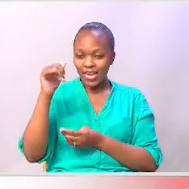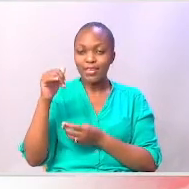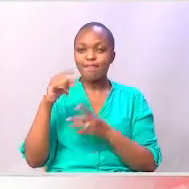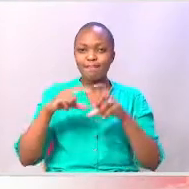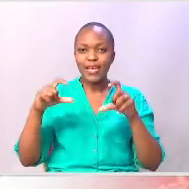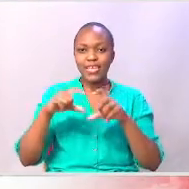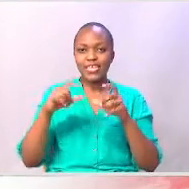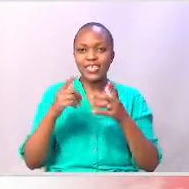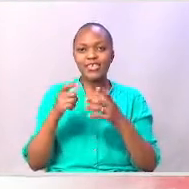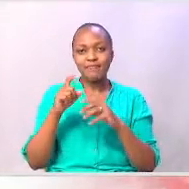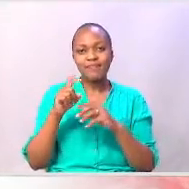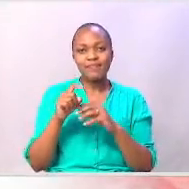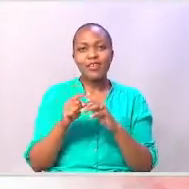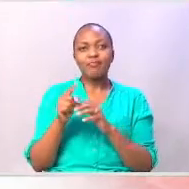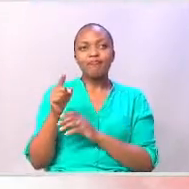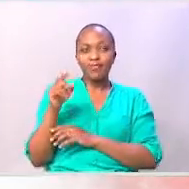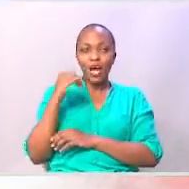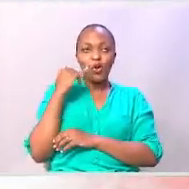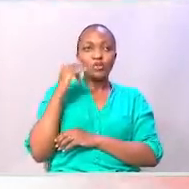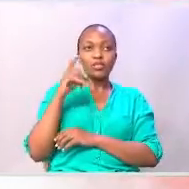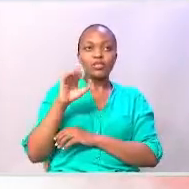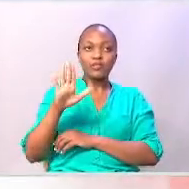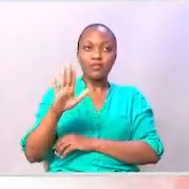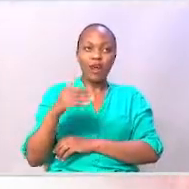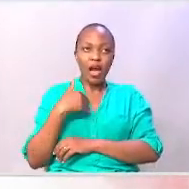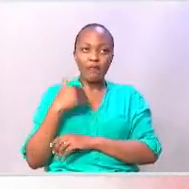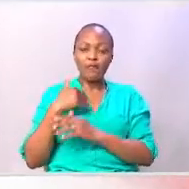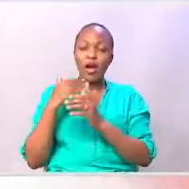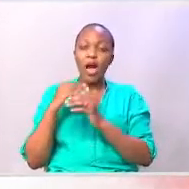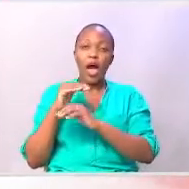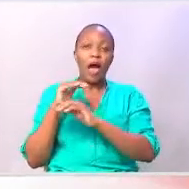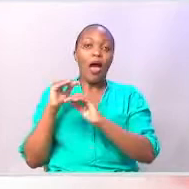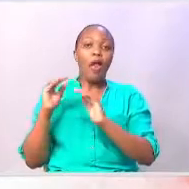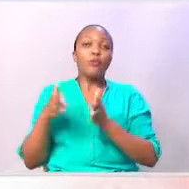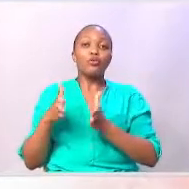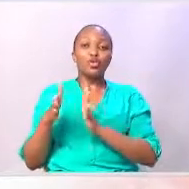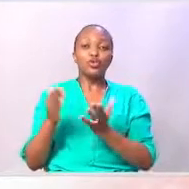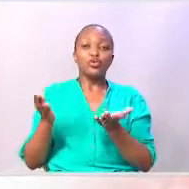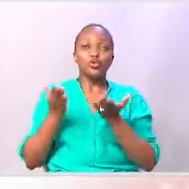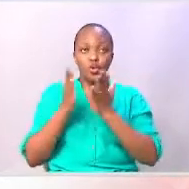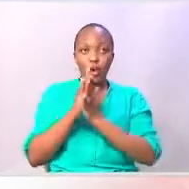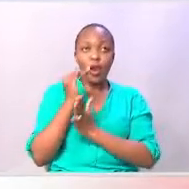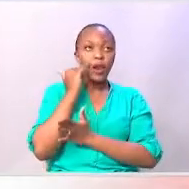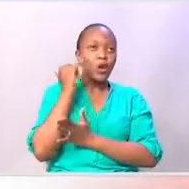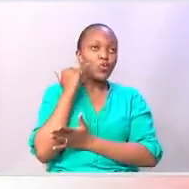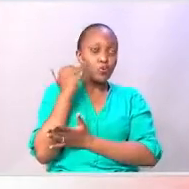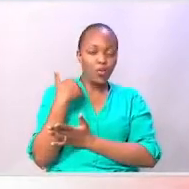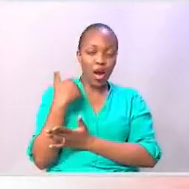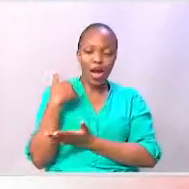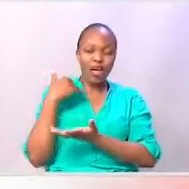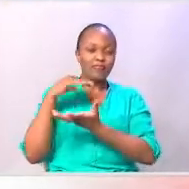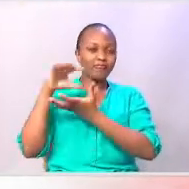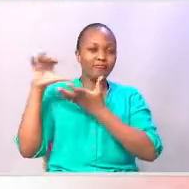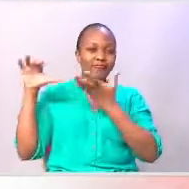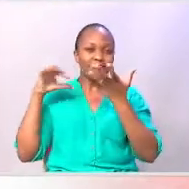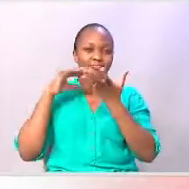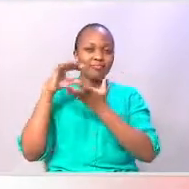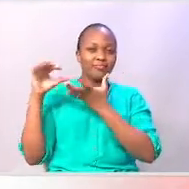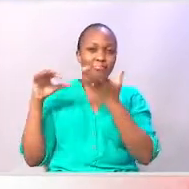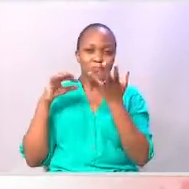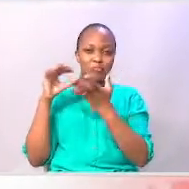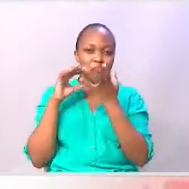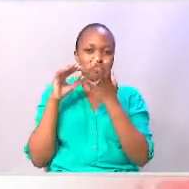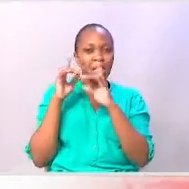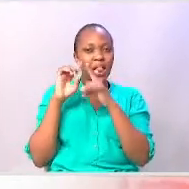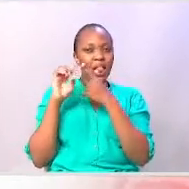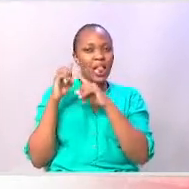rising from ashes. The upgrade of Nakuru town into a city has evoked a lot of mixed reaction among residents,